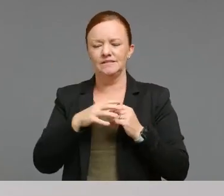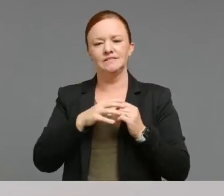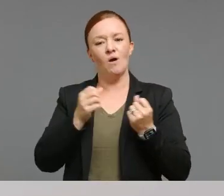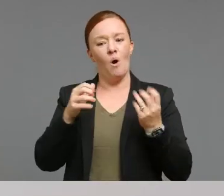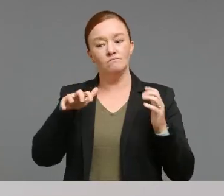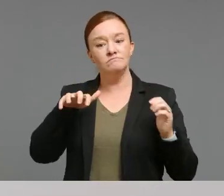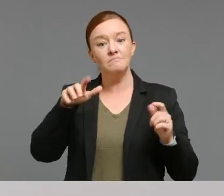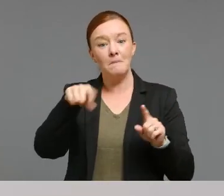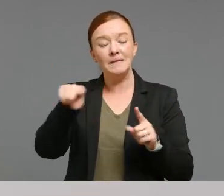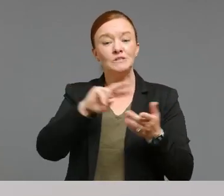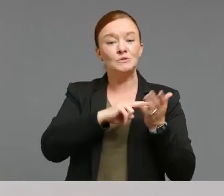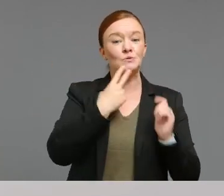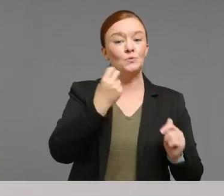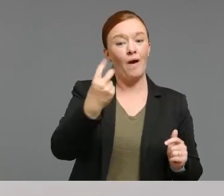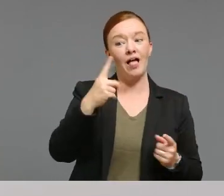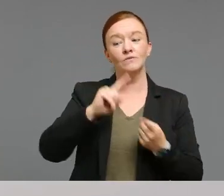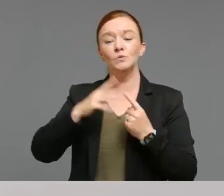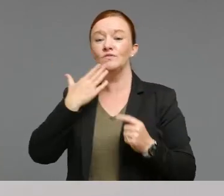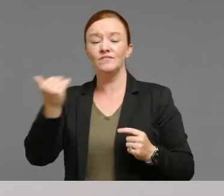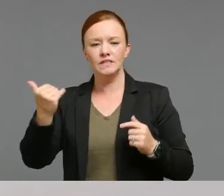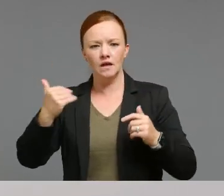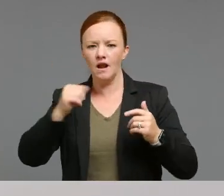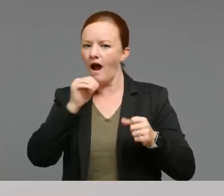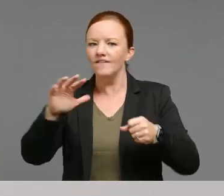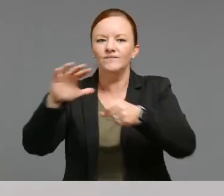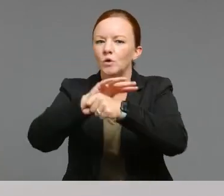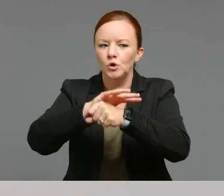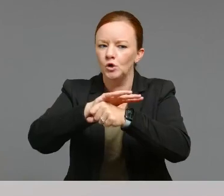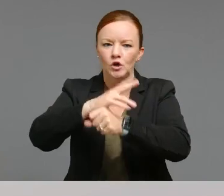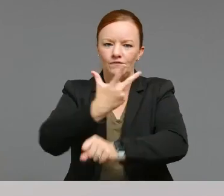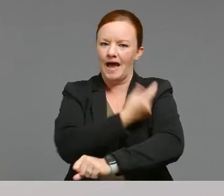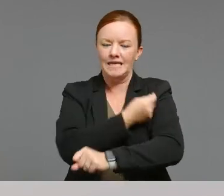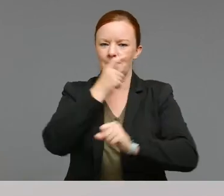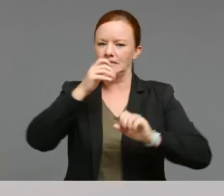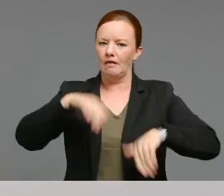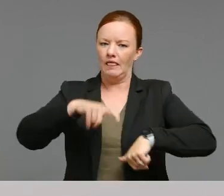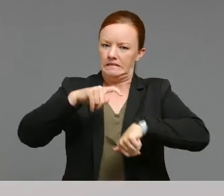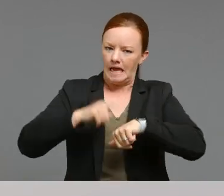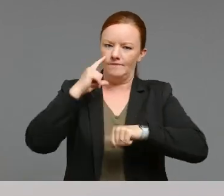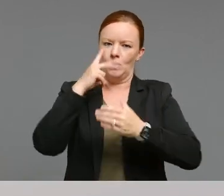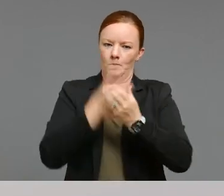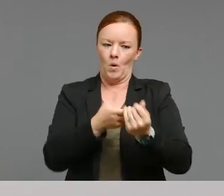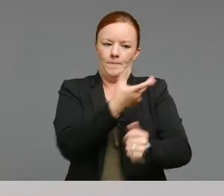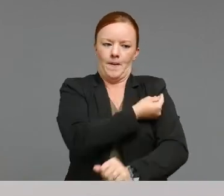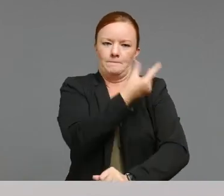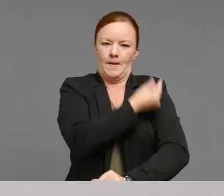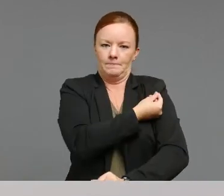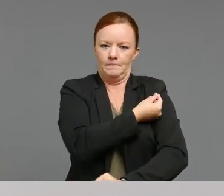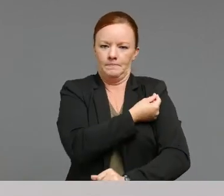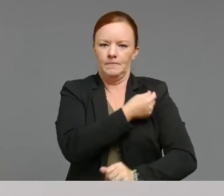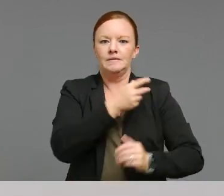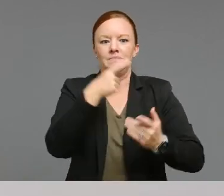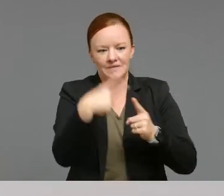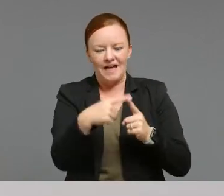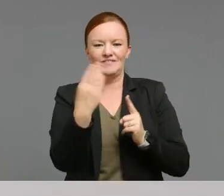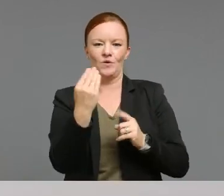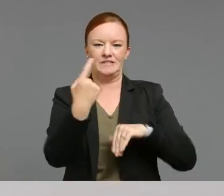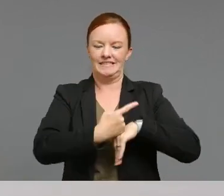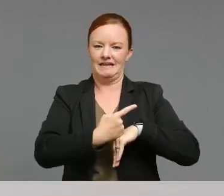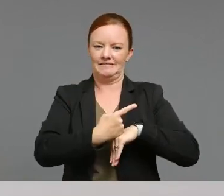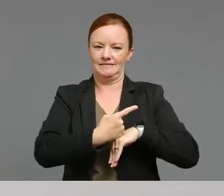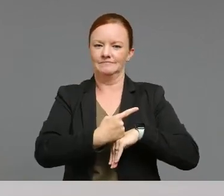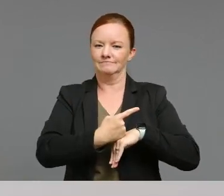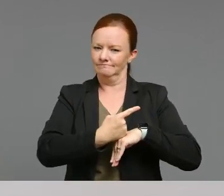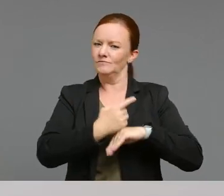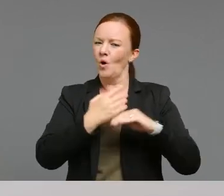not fully vaccinated because they've not had the opportunity to get both doses of Pfizer and then have the 14 days. So we would